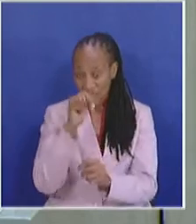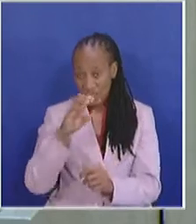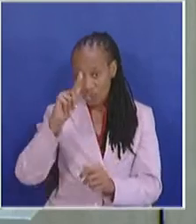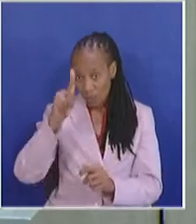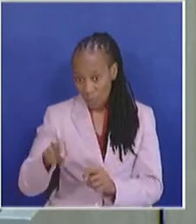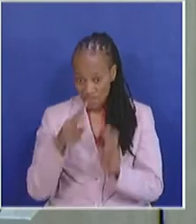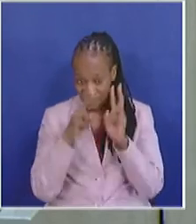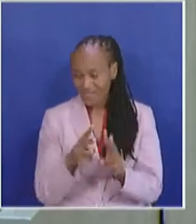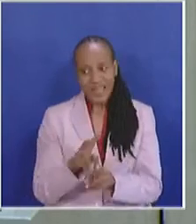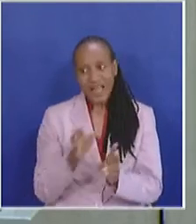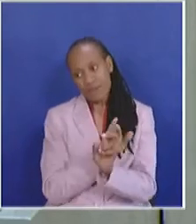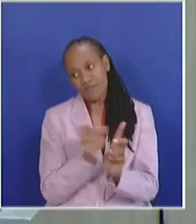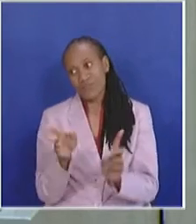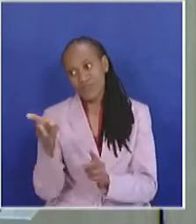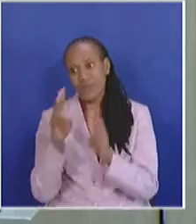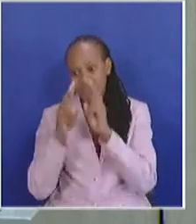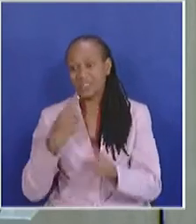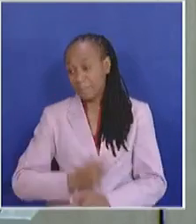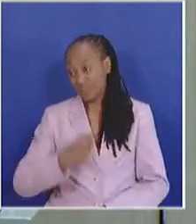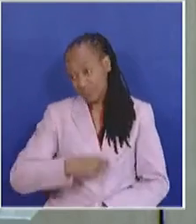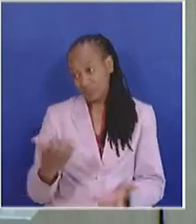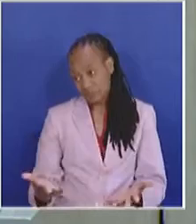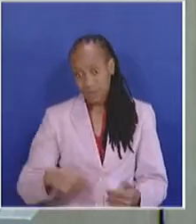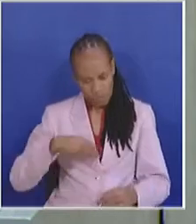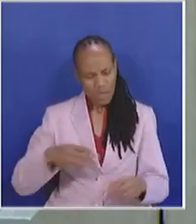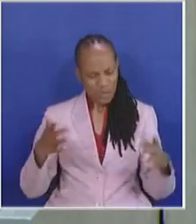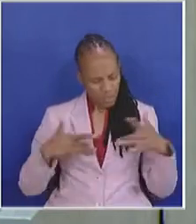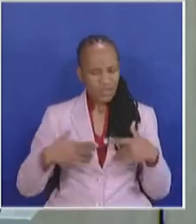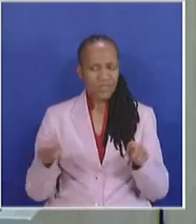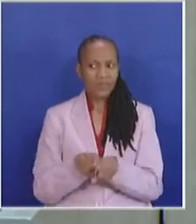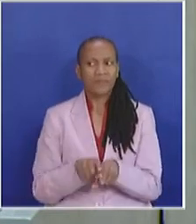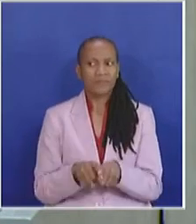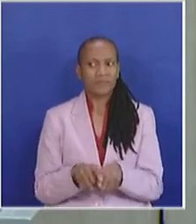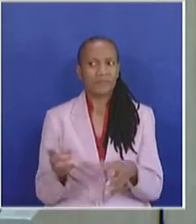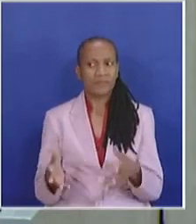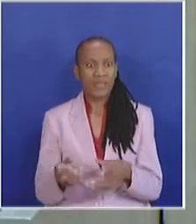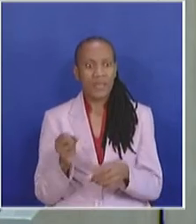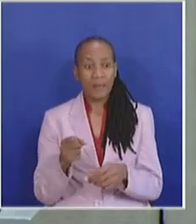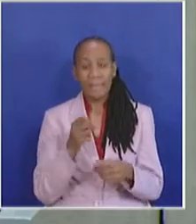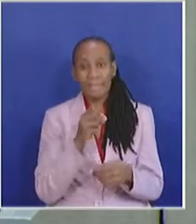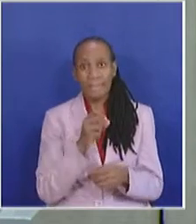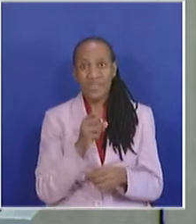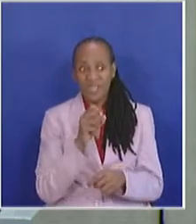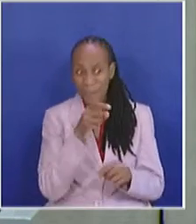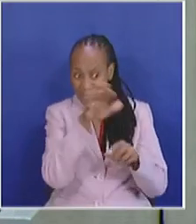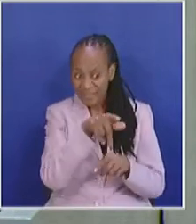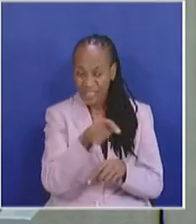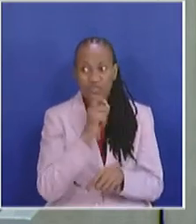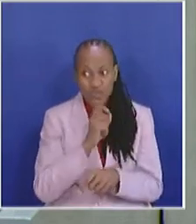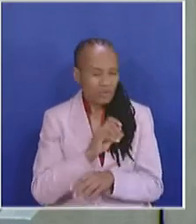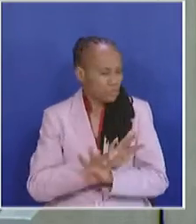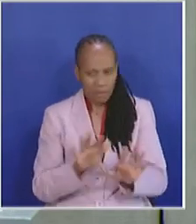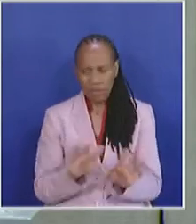can follow up on that Centurion Aerospace project. We are also concerned if it's a white elephant, it's not being used or it hasn't been